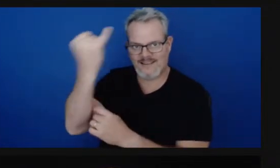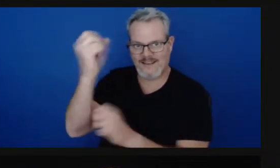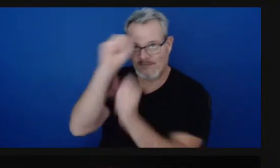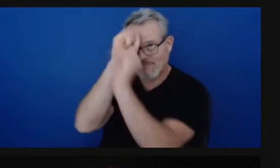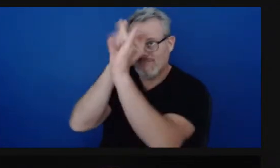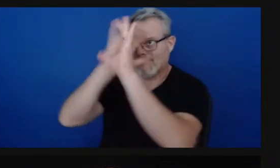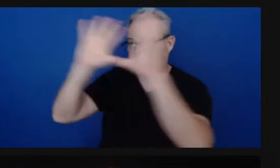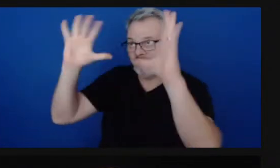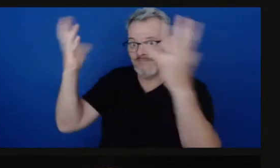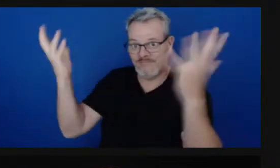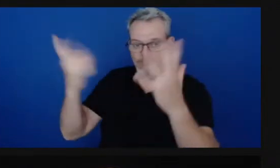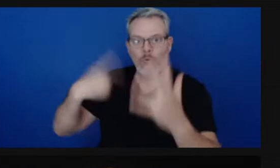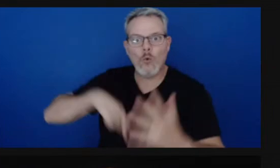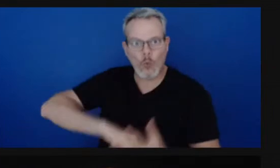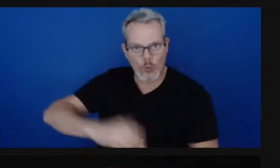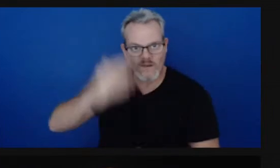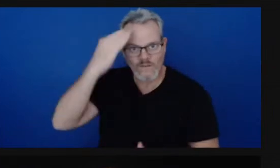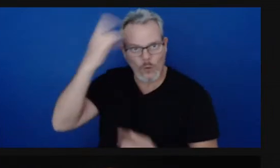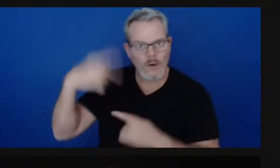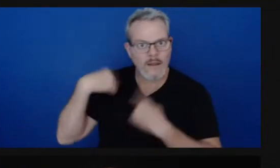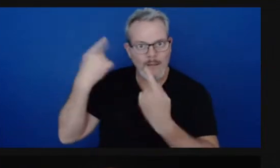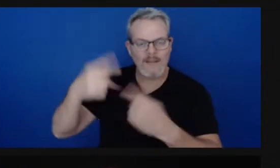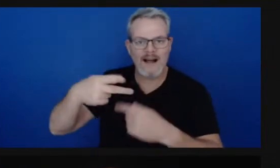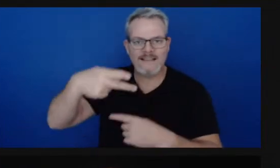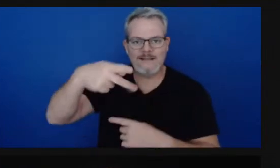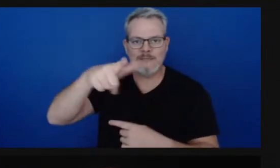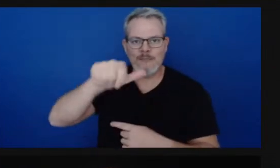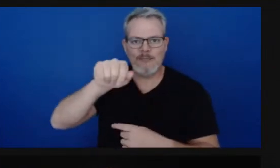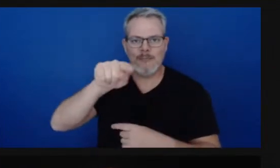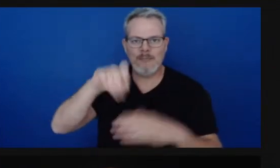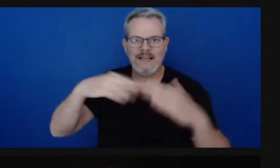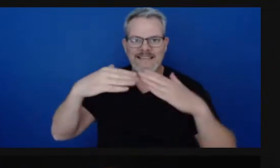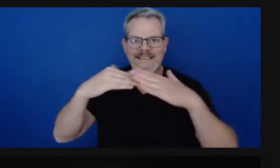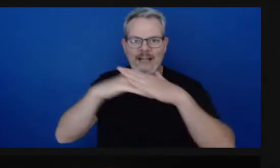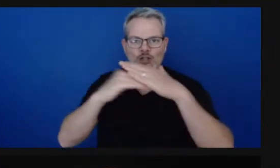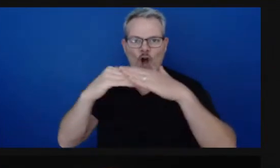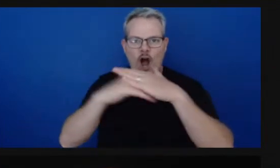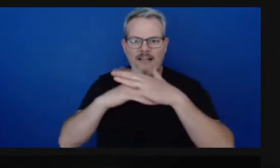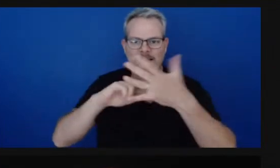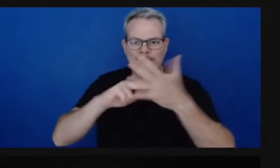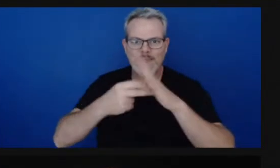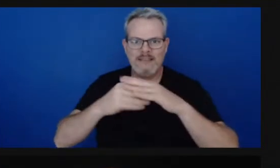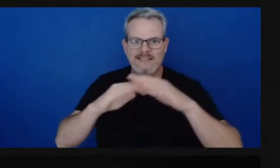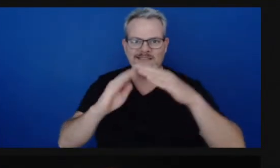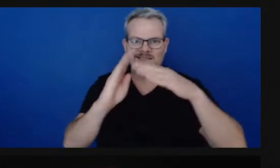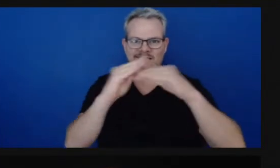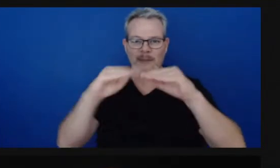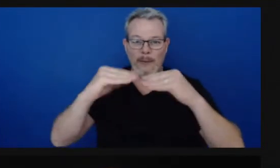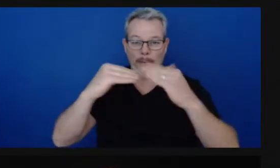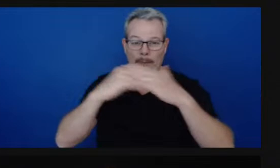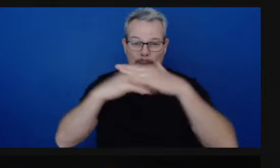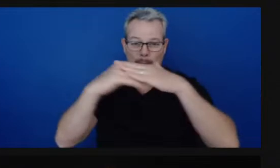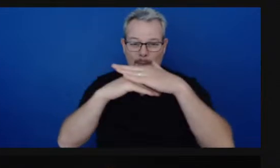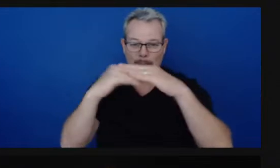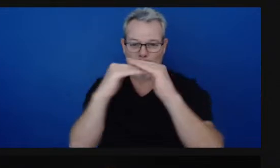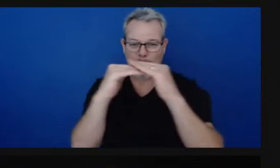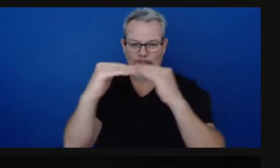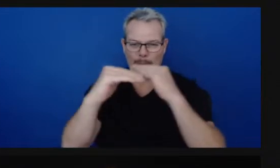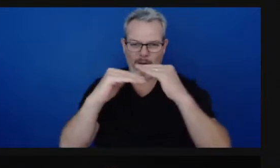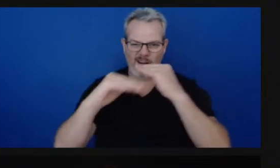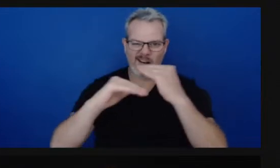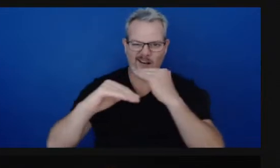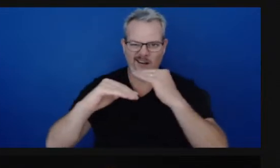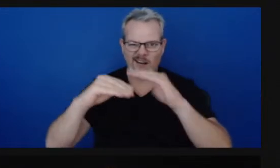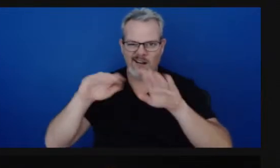We've known before that plate tectonics has caused ocean plates to subduct, to dive into the Earth, and move sinking